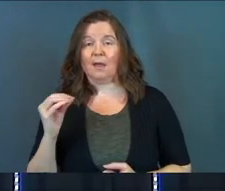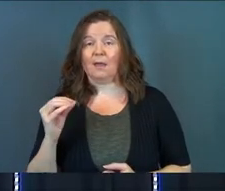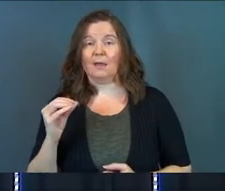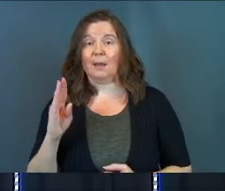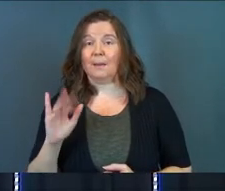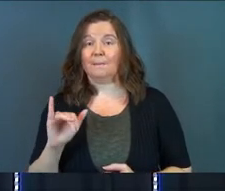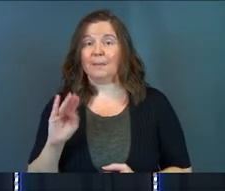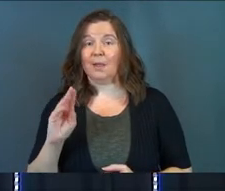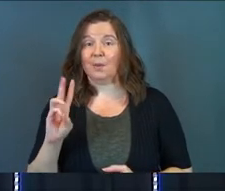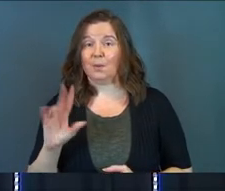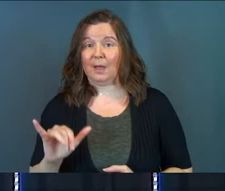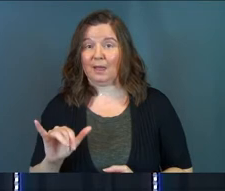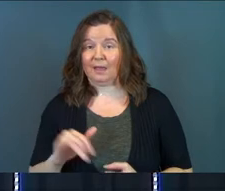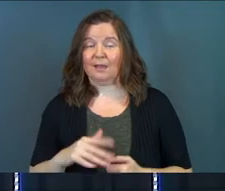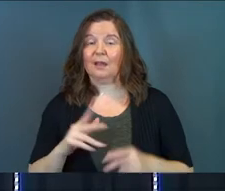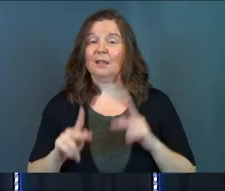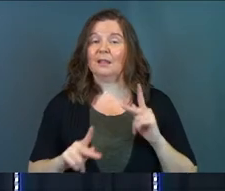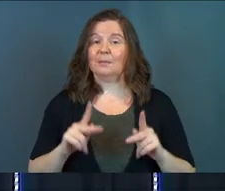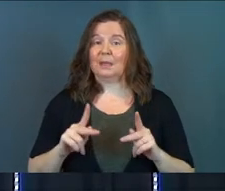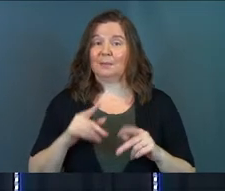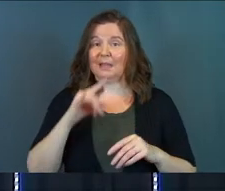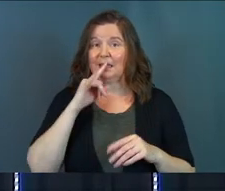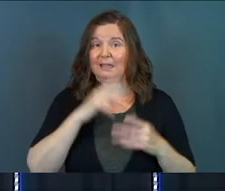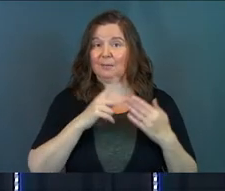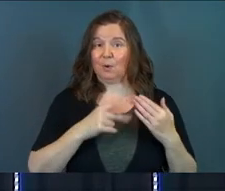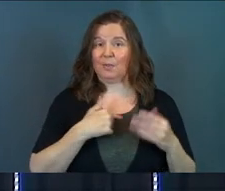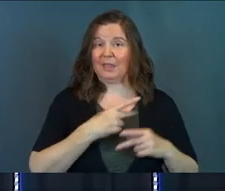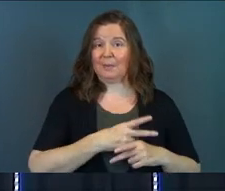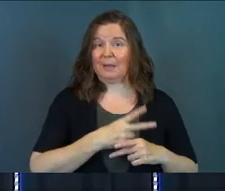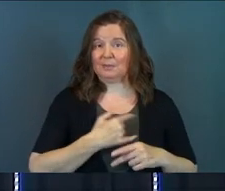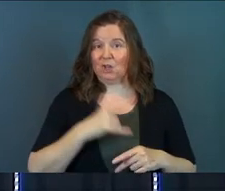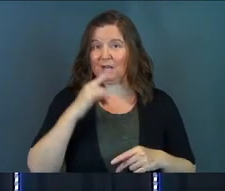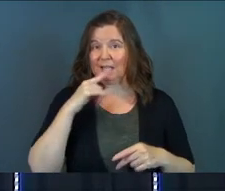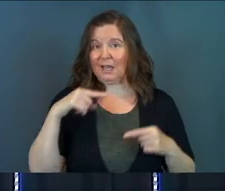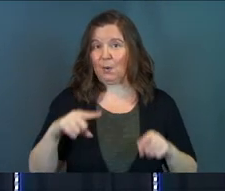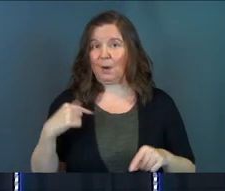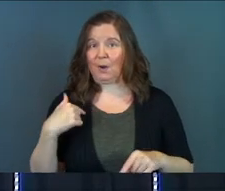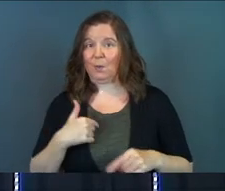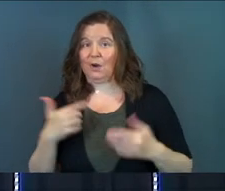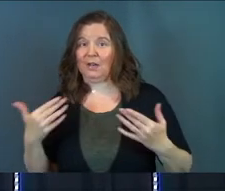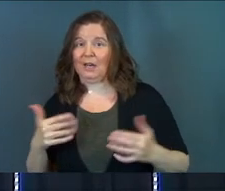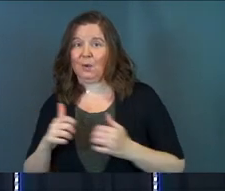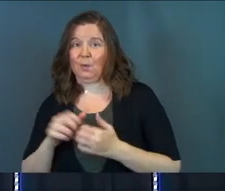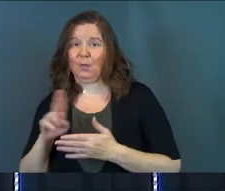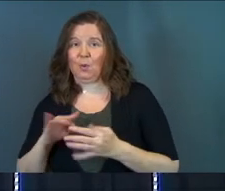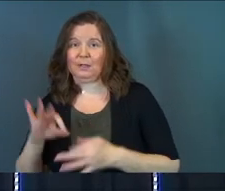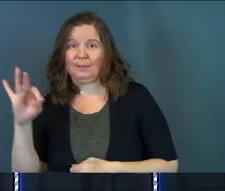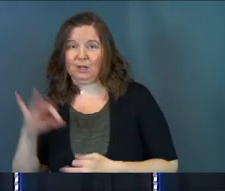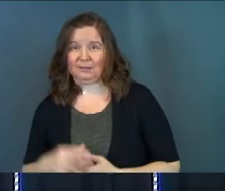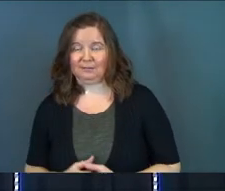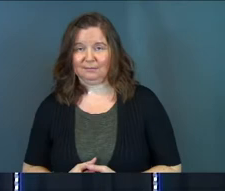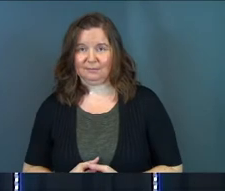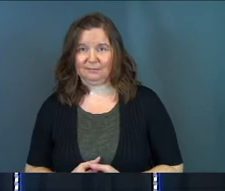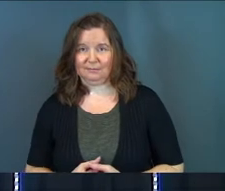And by the way, the people in the kids program, they babysit our kids while we're in here with the Holy